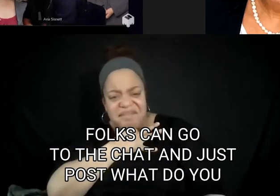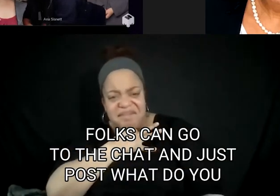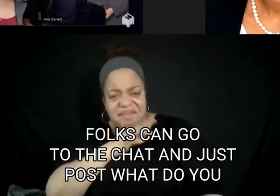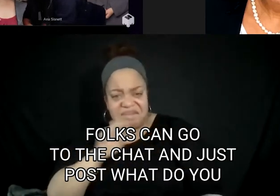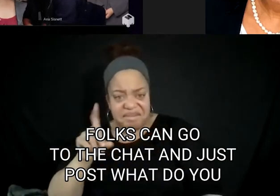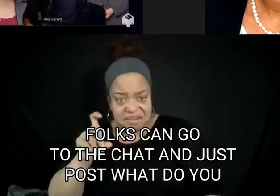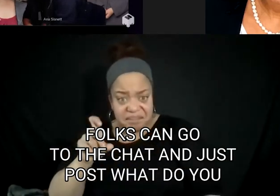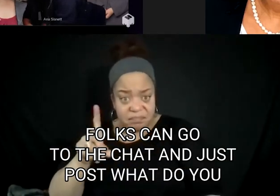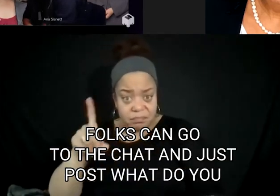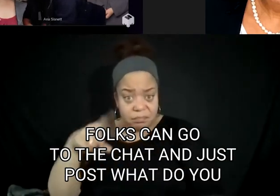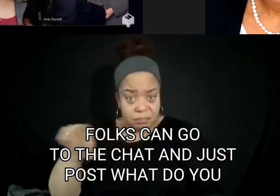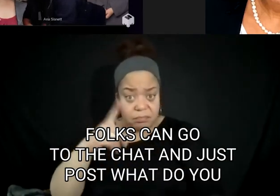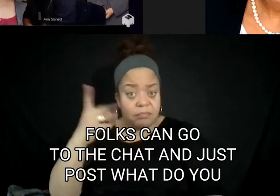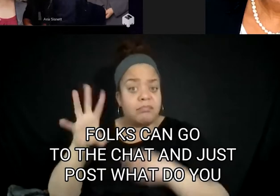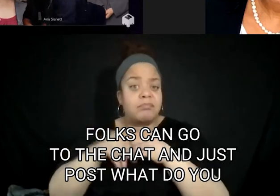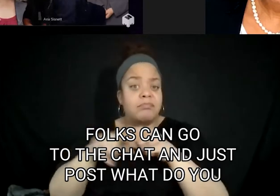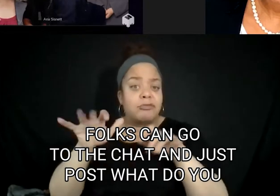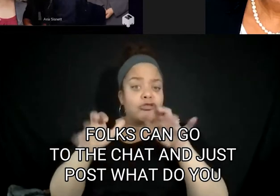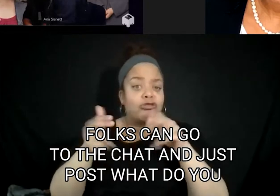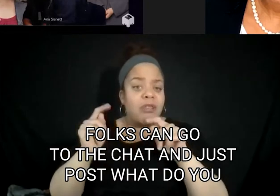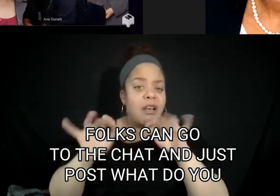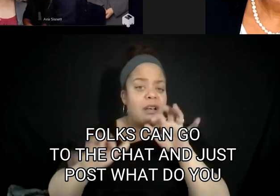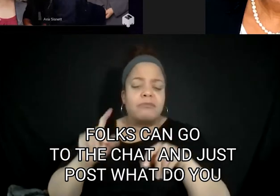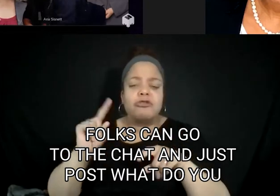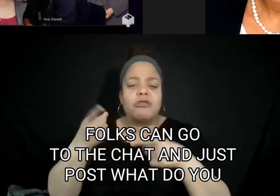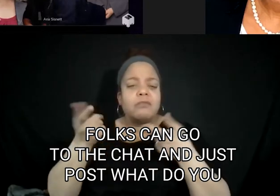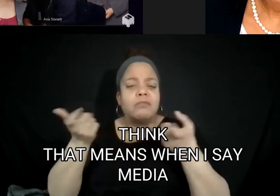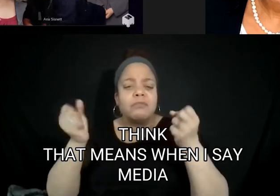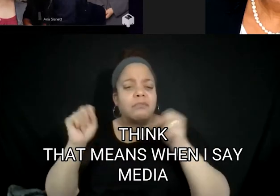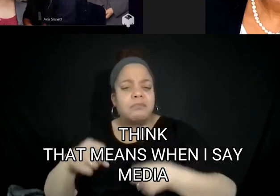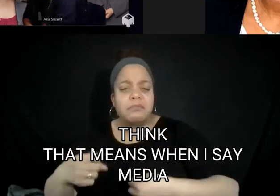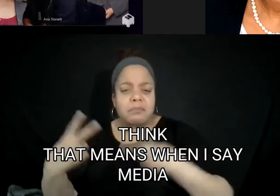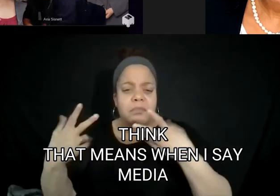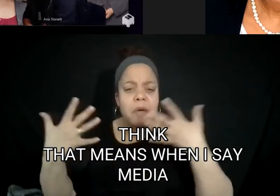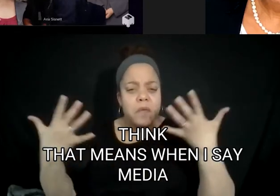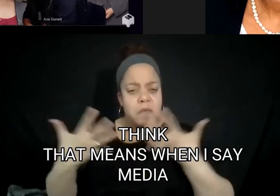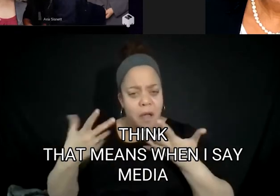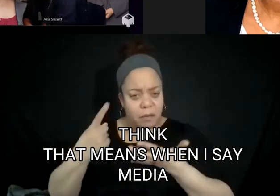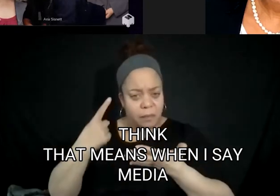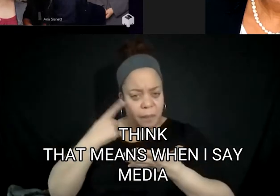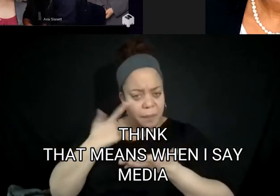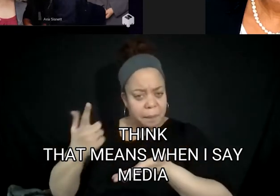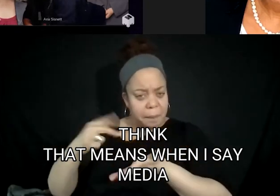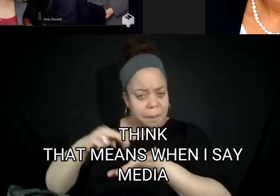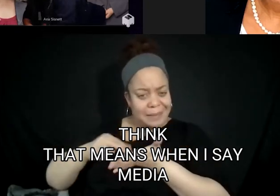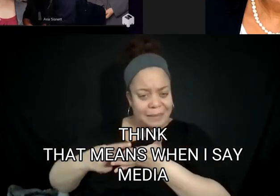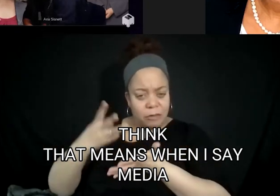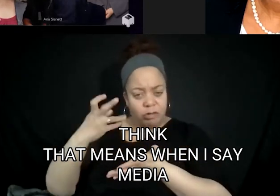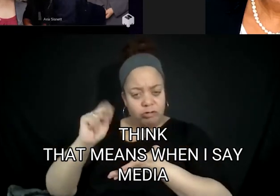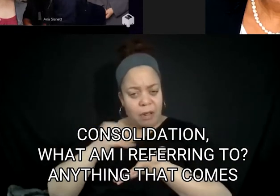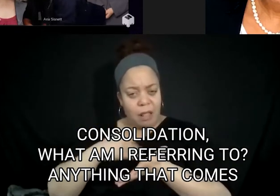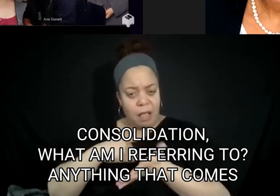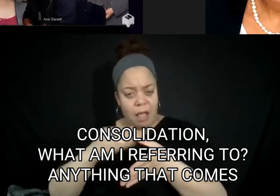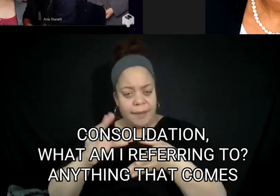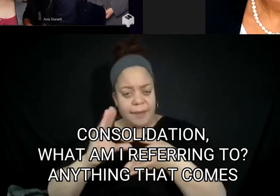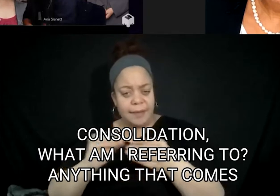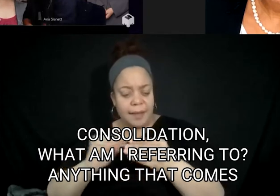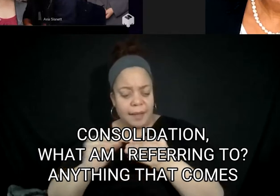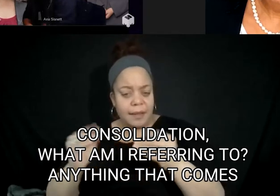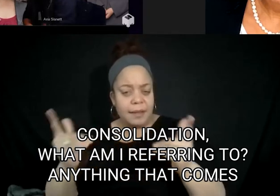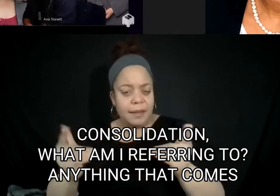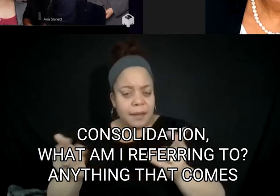media consolidation? What am I referring to? And anything that comes to mind, please feel free to populate in the chat.